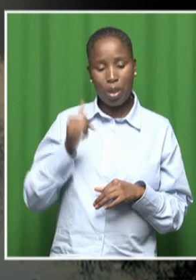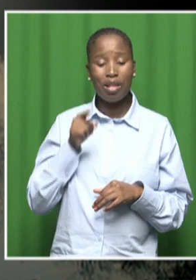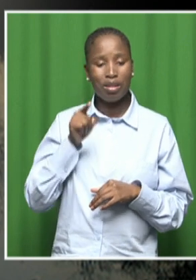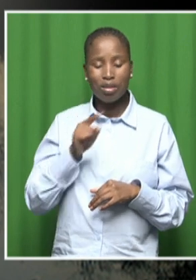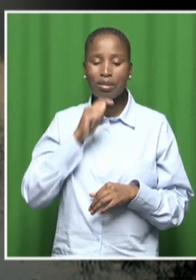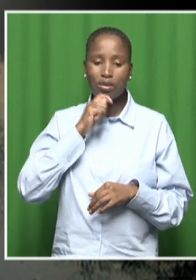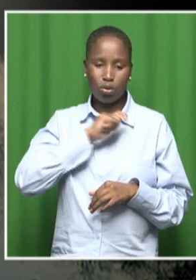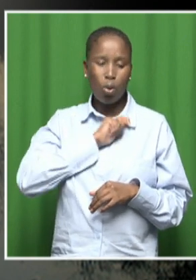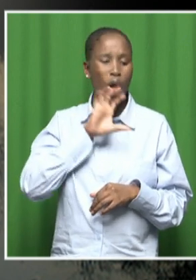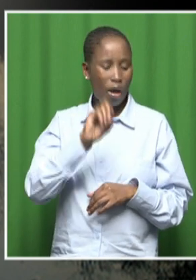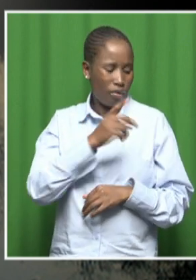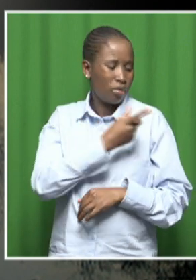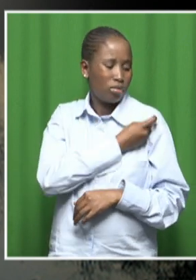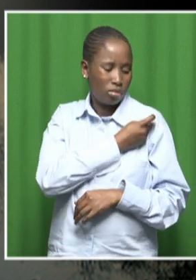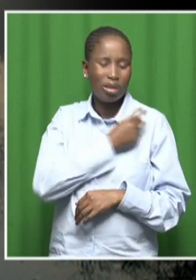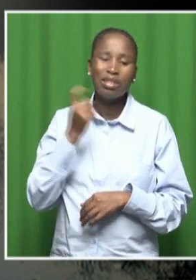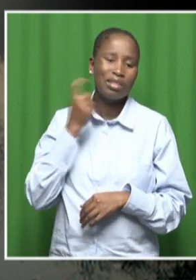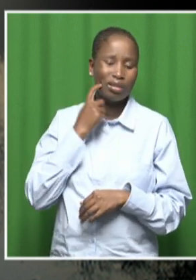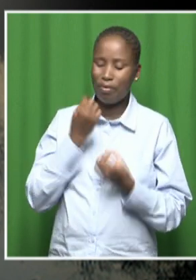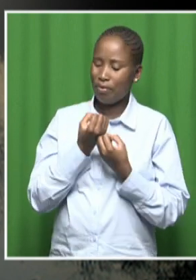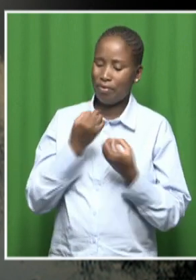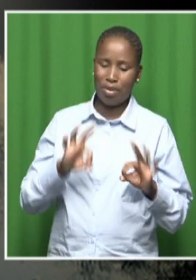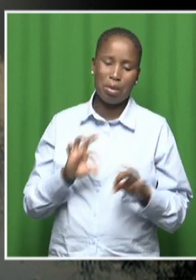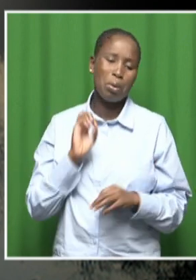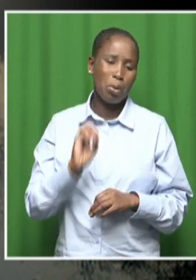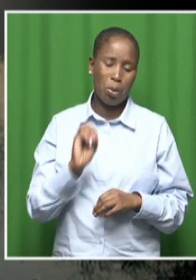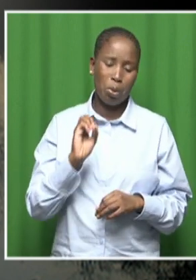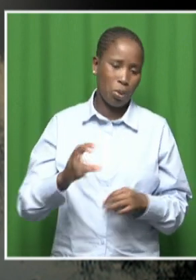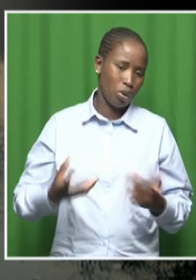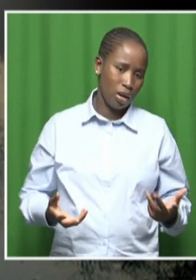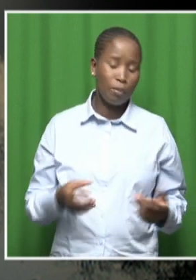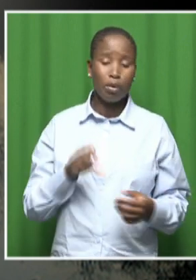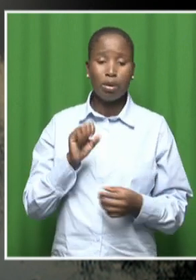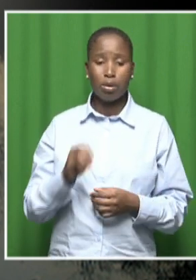It's free to take from health facilities. Is really